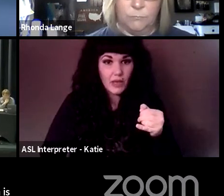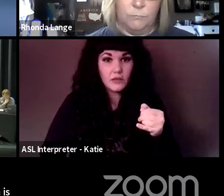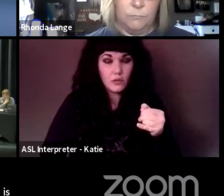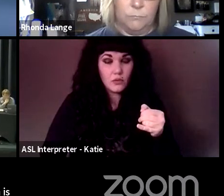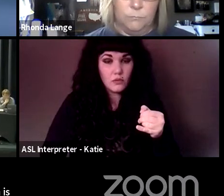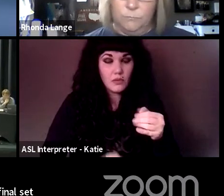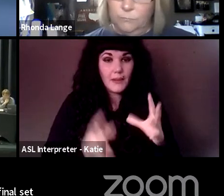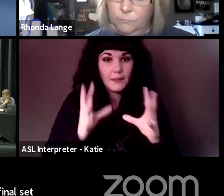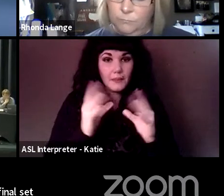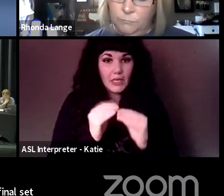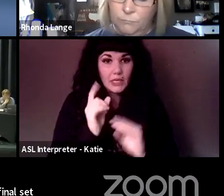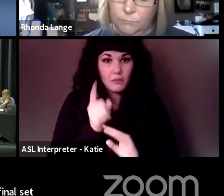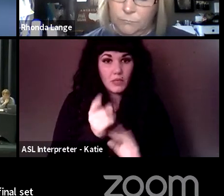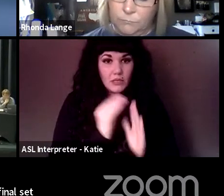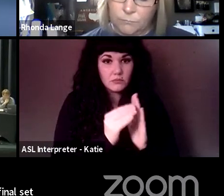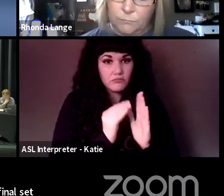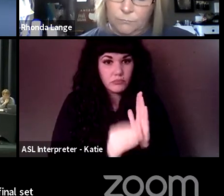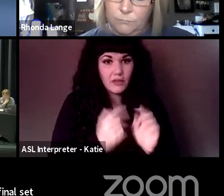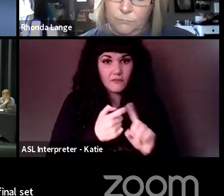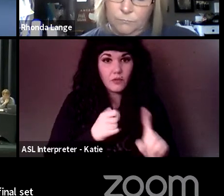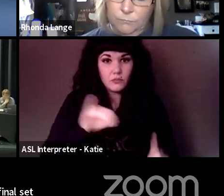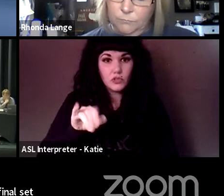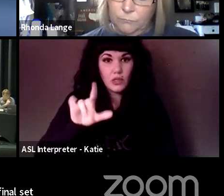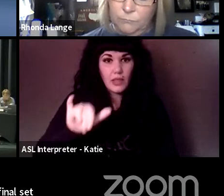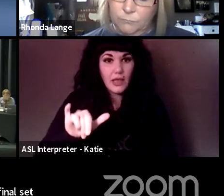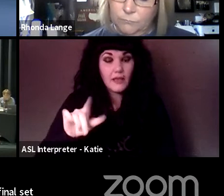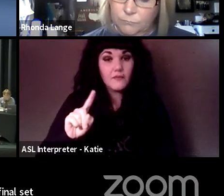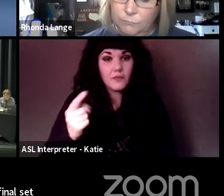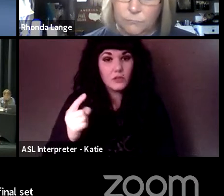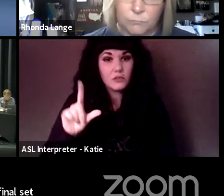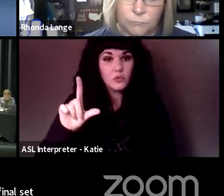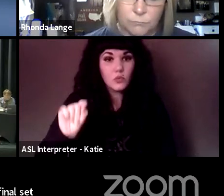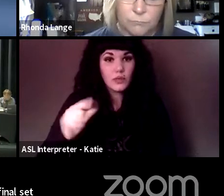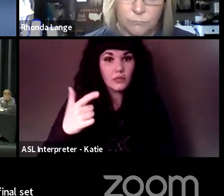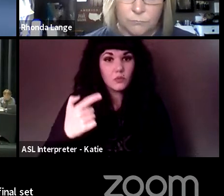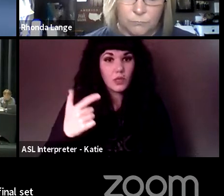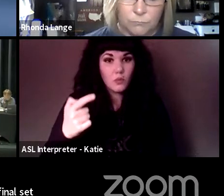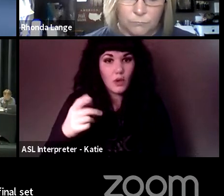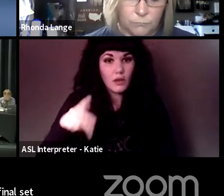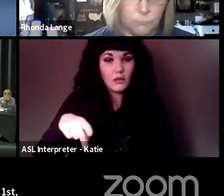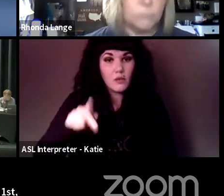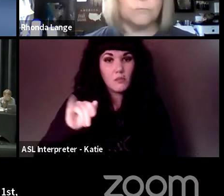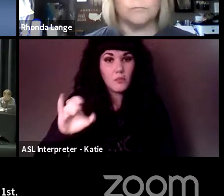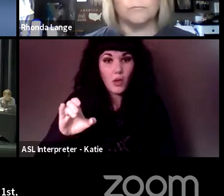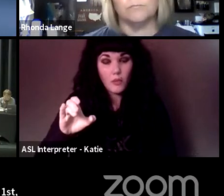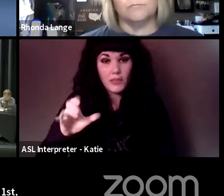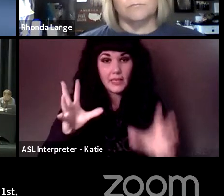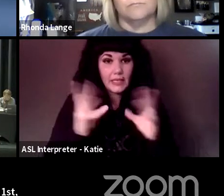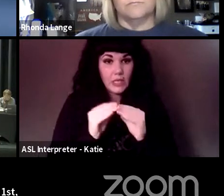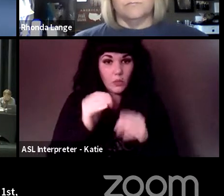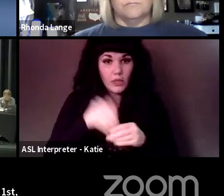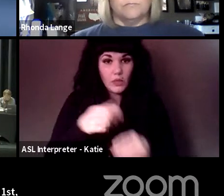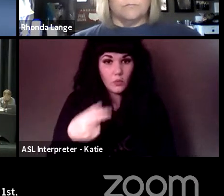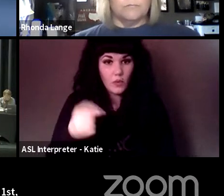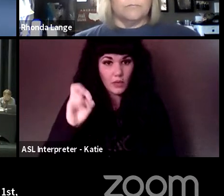this session, July 1st, 2021, public hearing in Grand Rapids. I would entertain a motion to